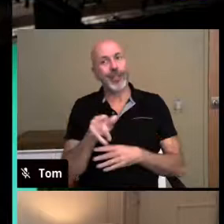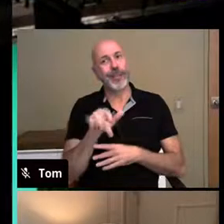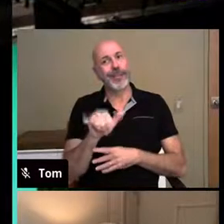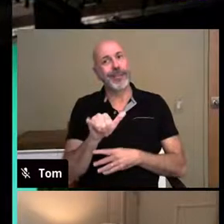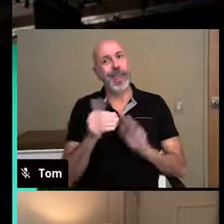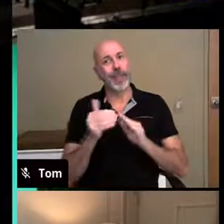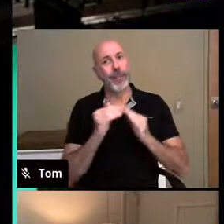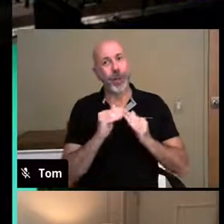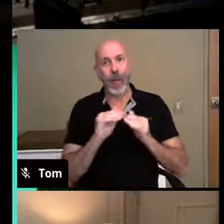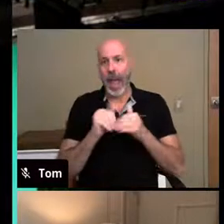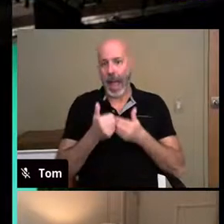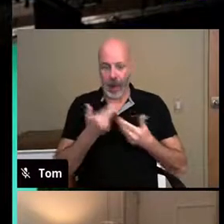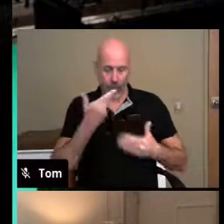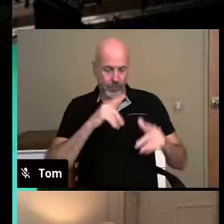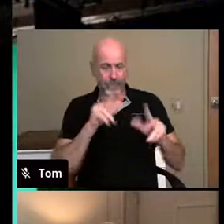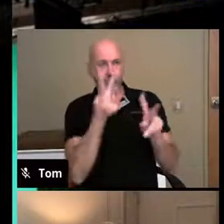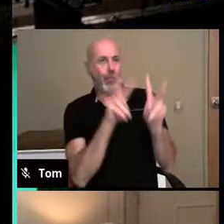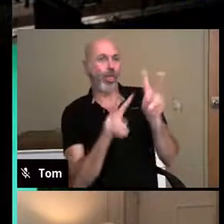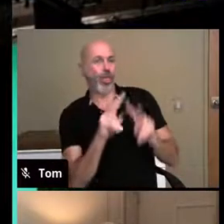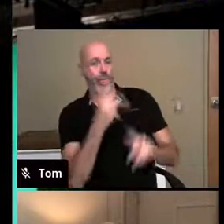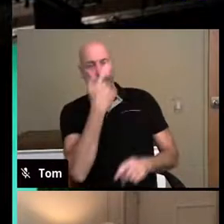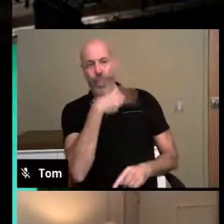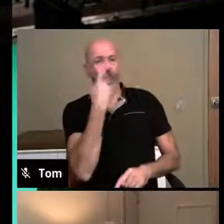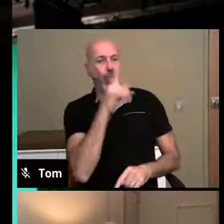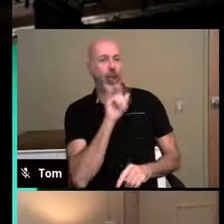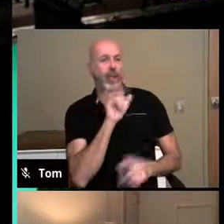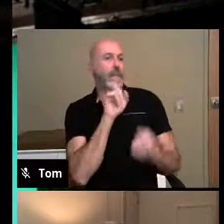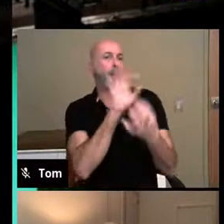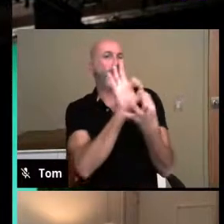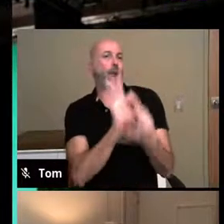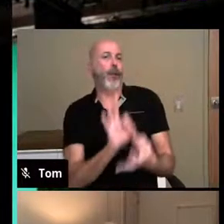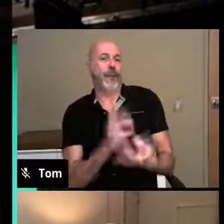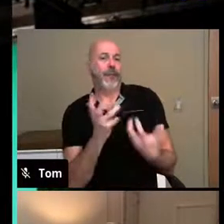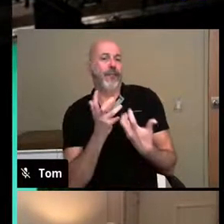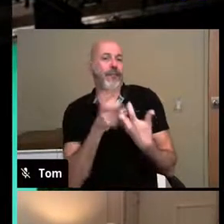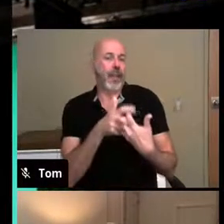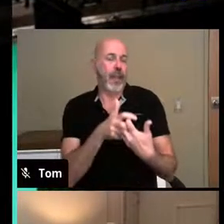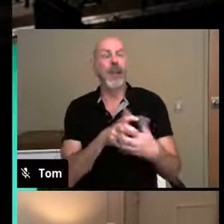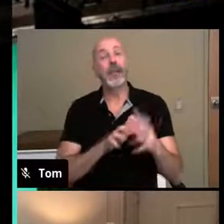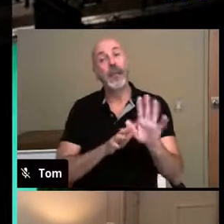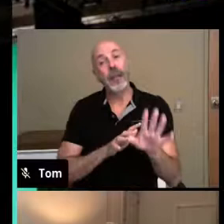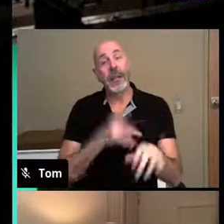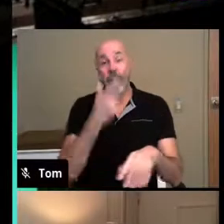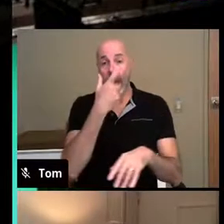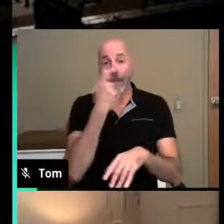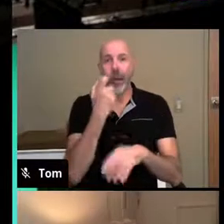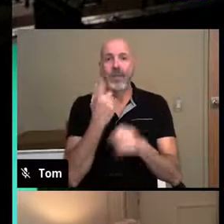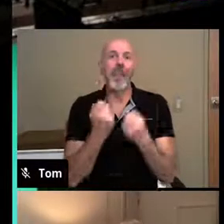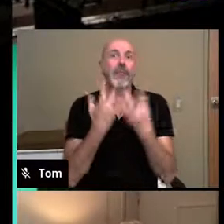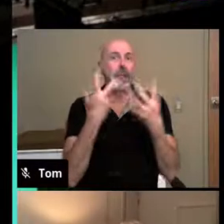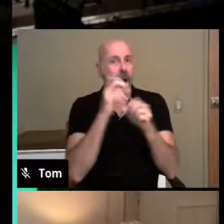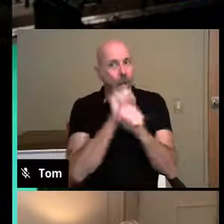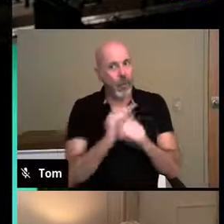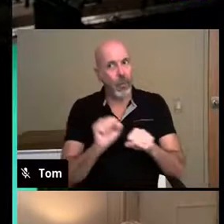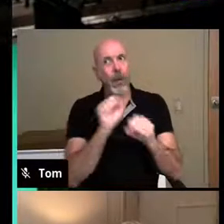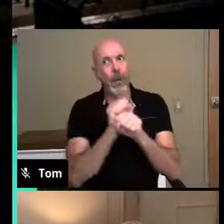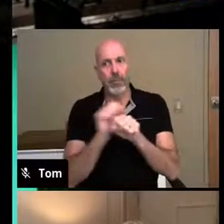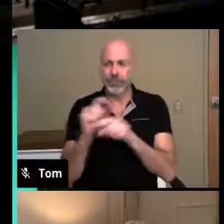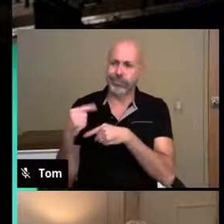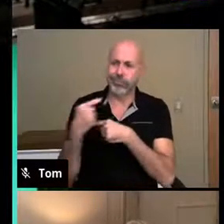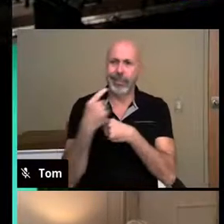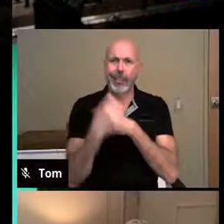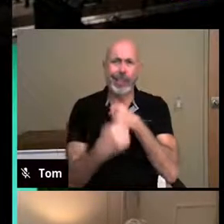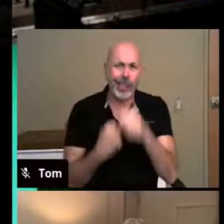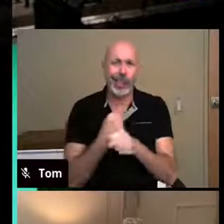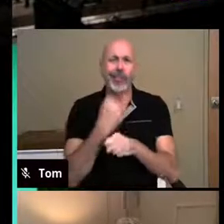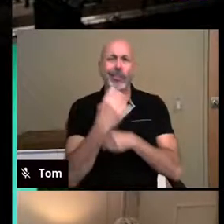we're supposed to look to fit in. Yep. And because of a lot of work, decades of work and